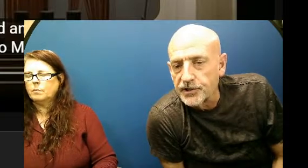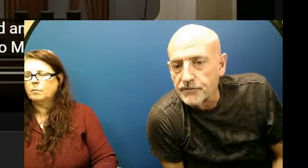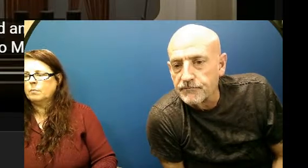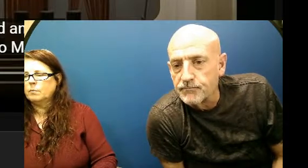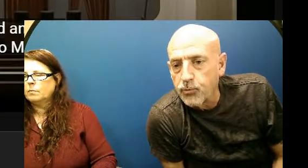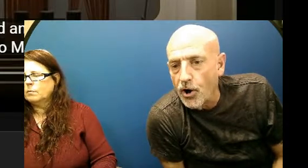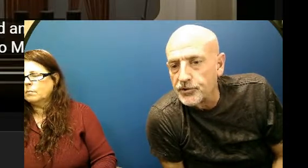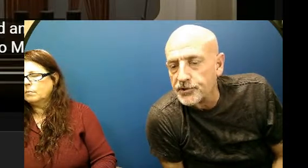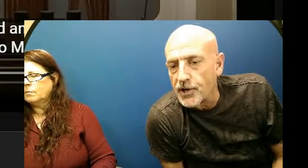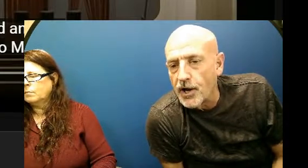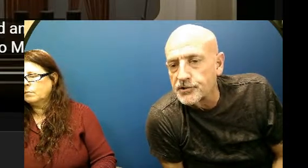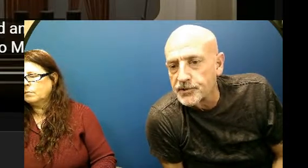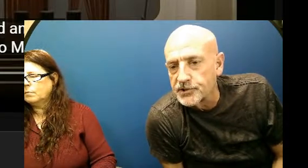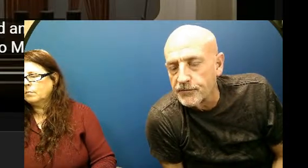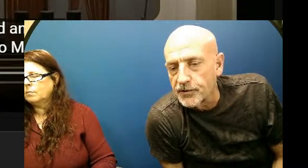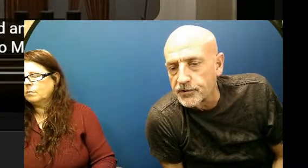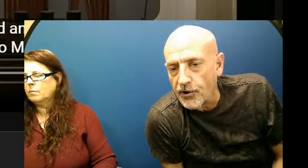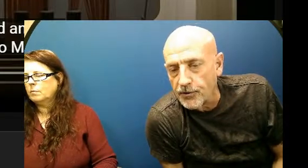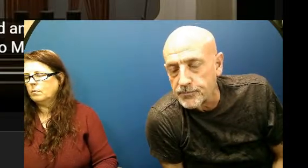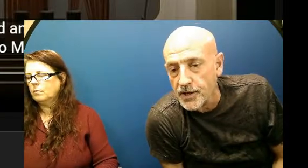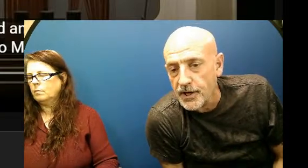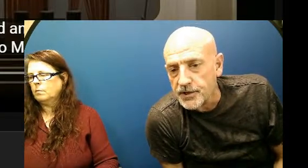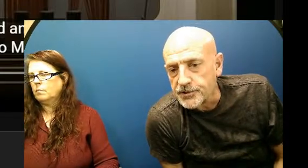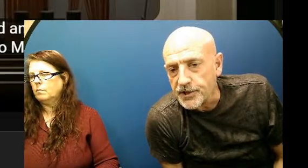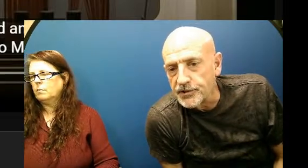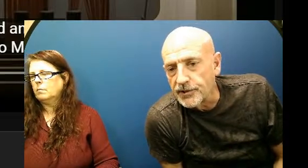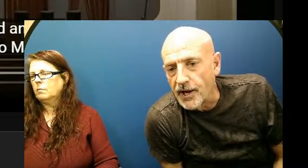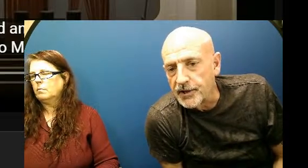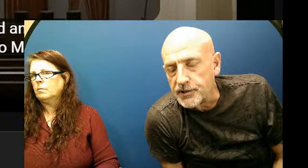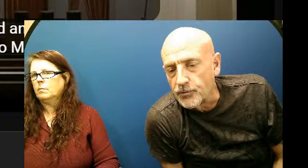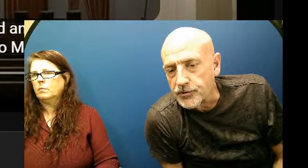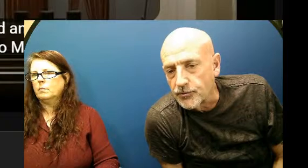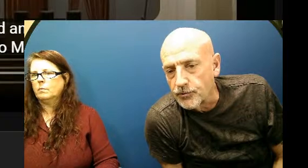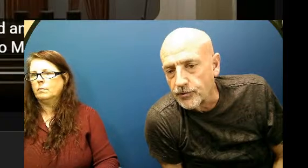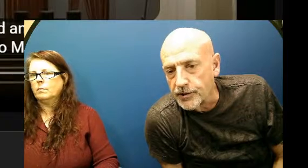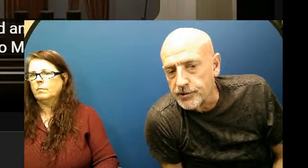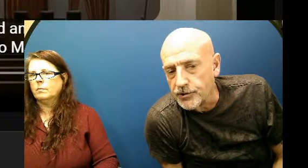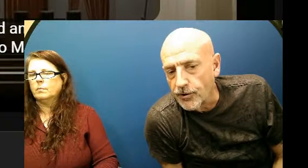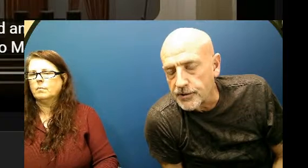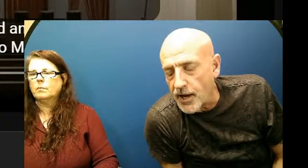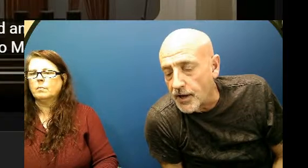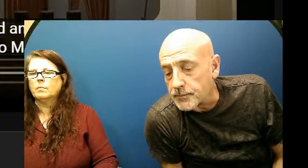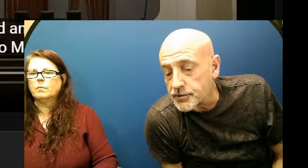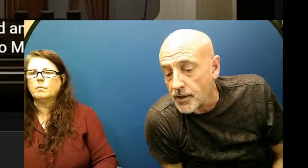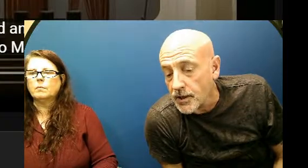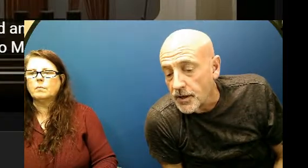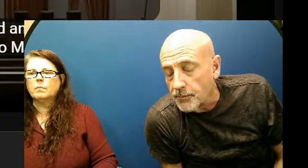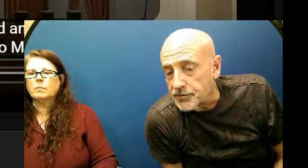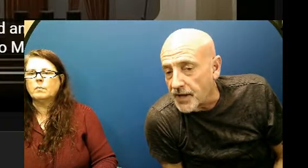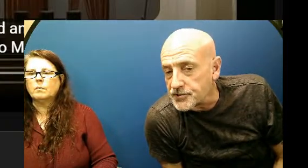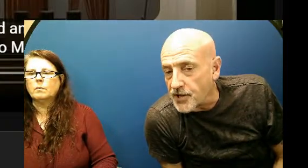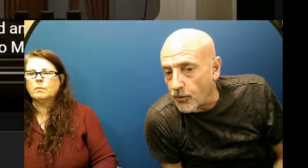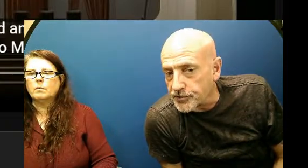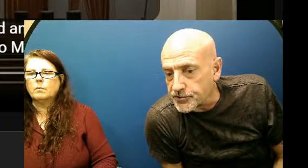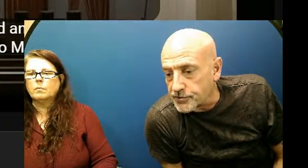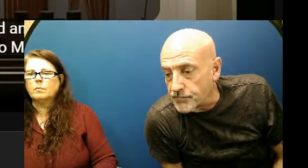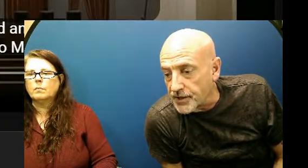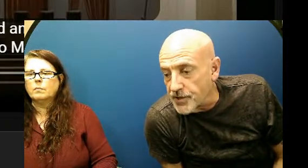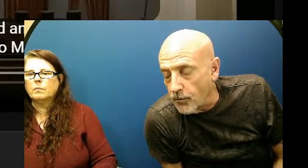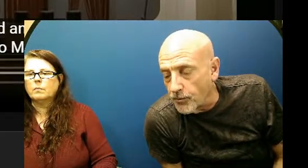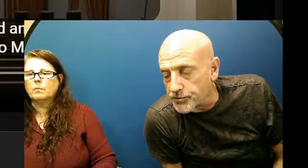in very broad, non-specific terms. She's aligning with the ruling in New York Times, but that's not